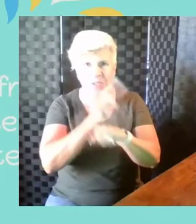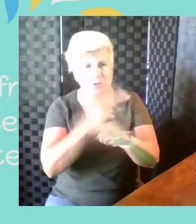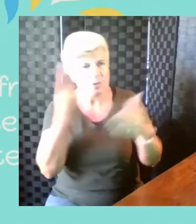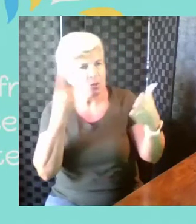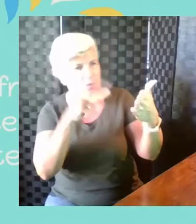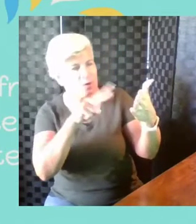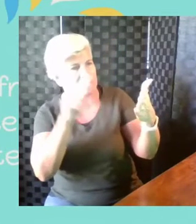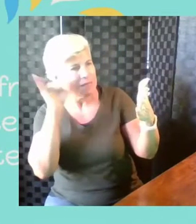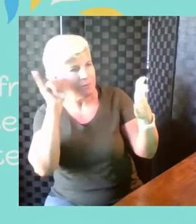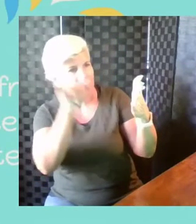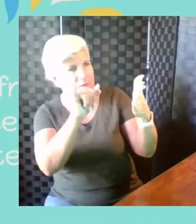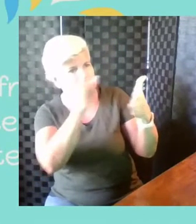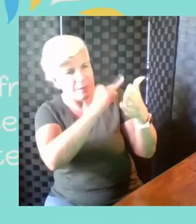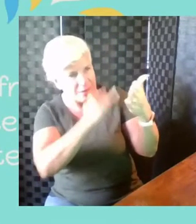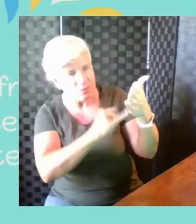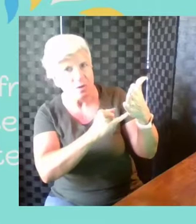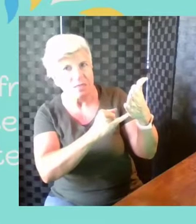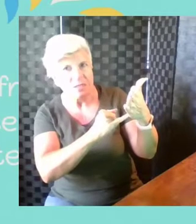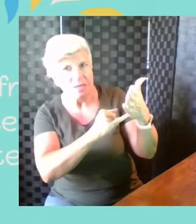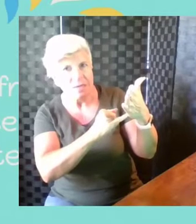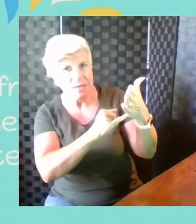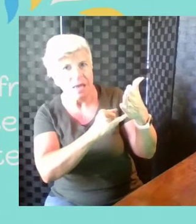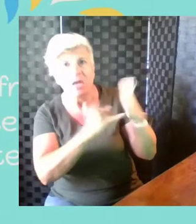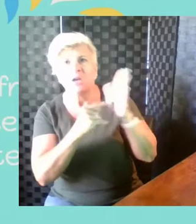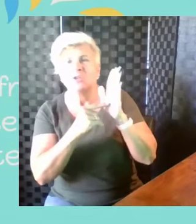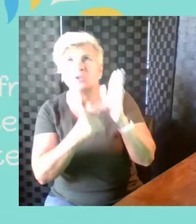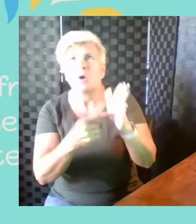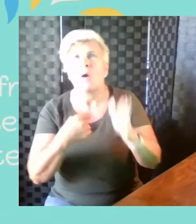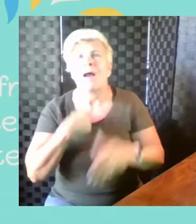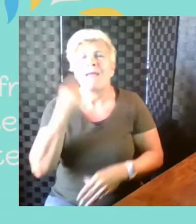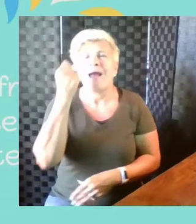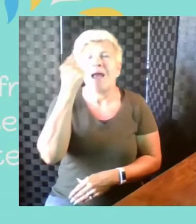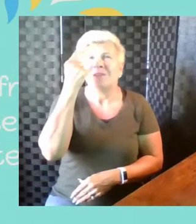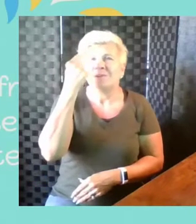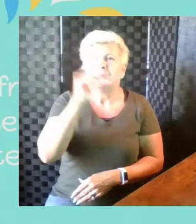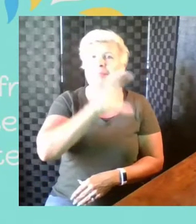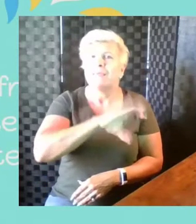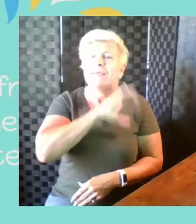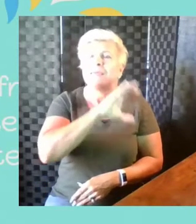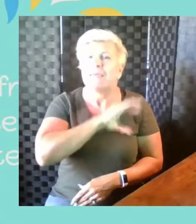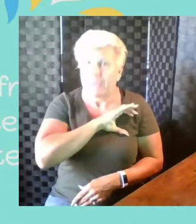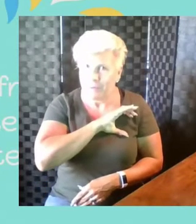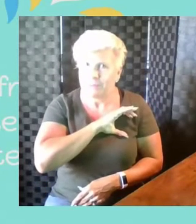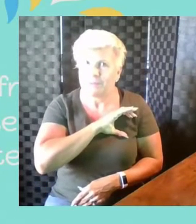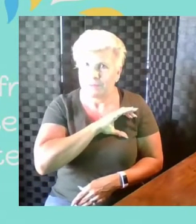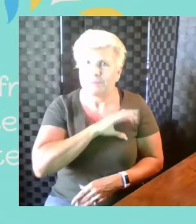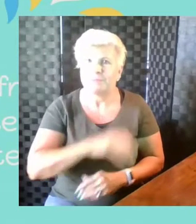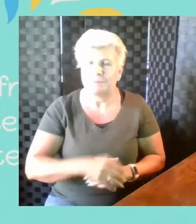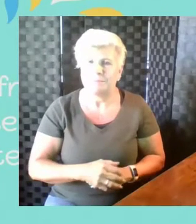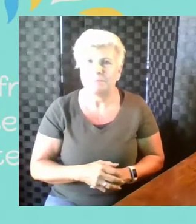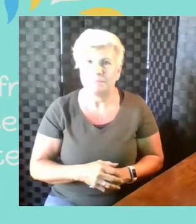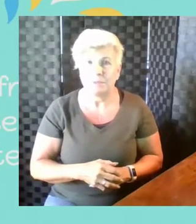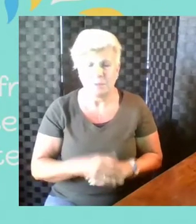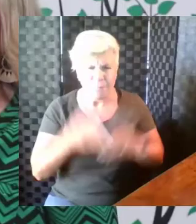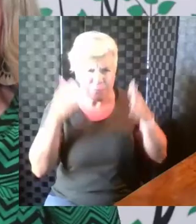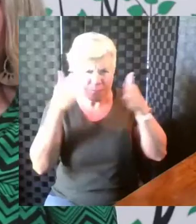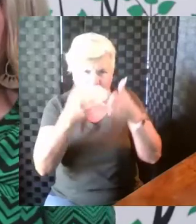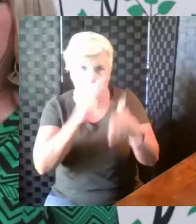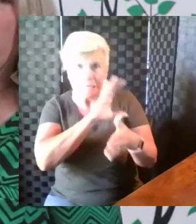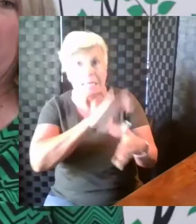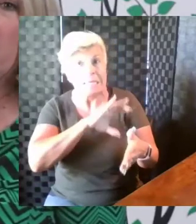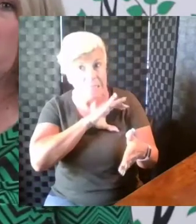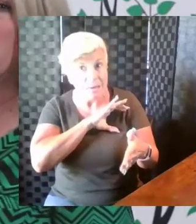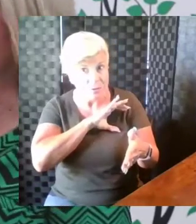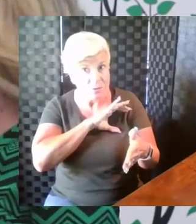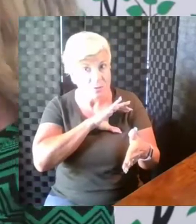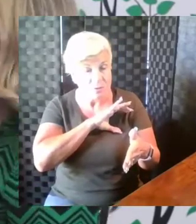I can use information gained from illustrations to demonstrate understanding of the characters. So we're going to focus today on